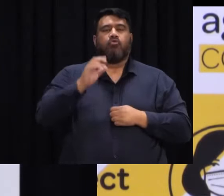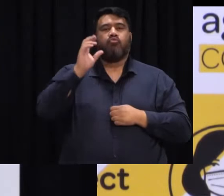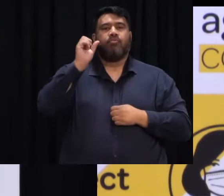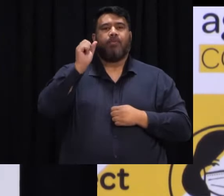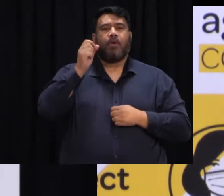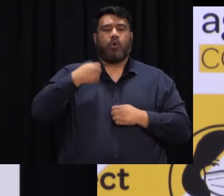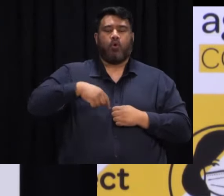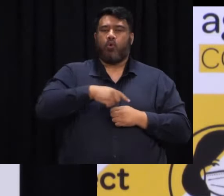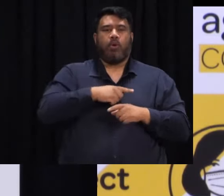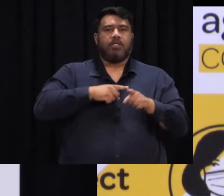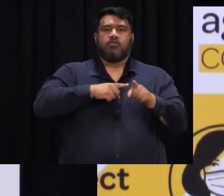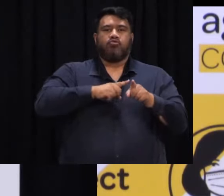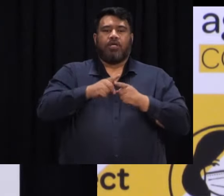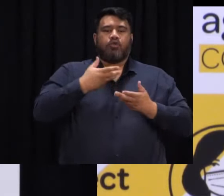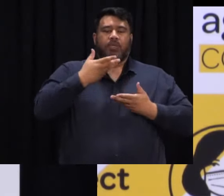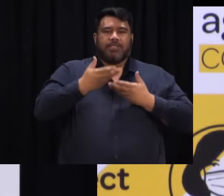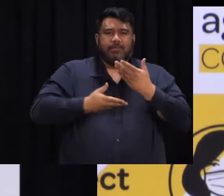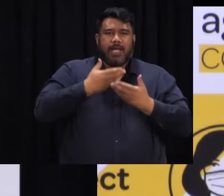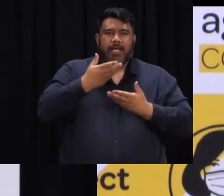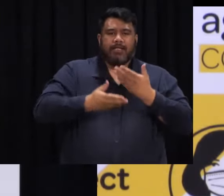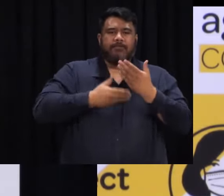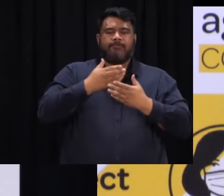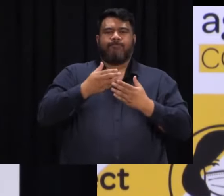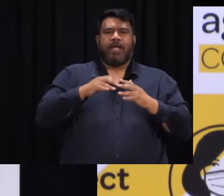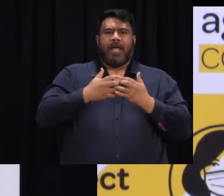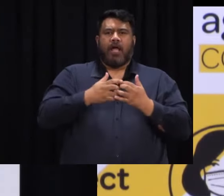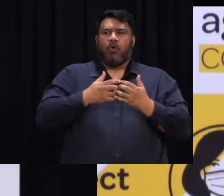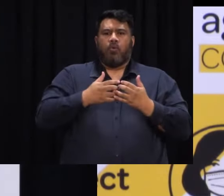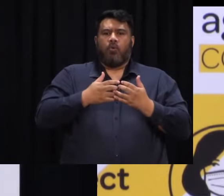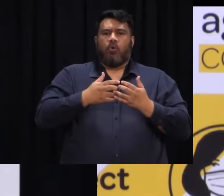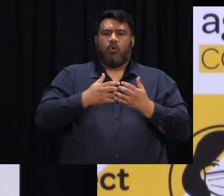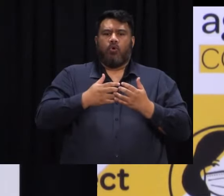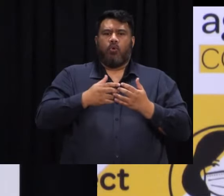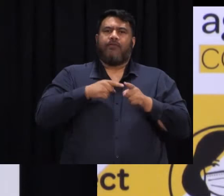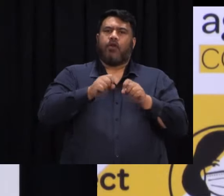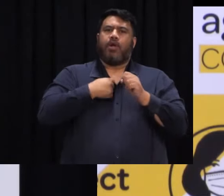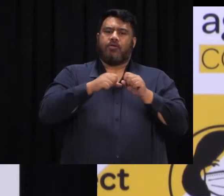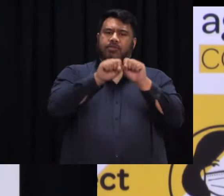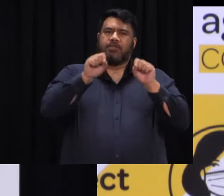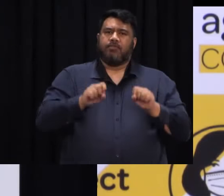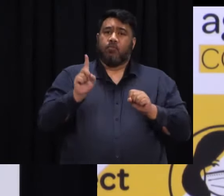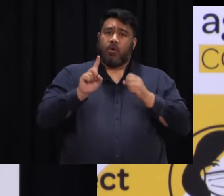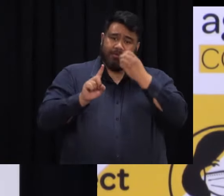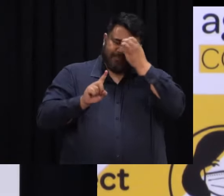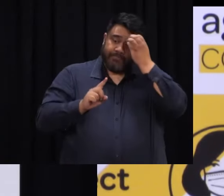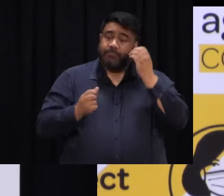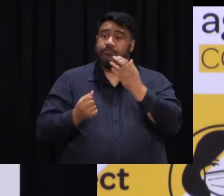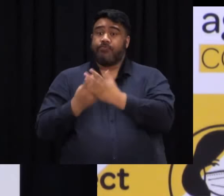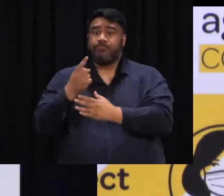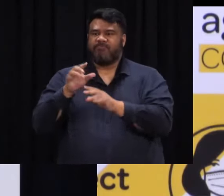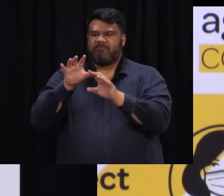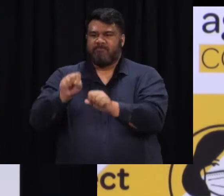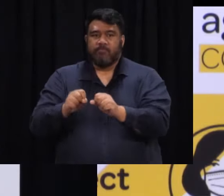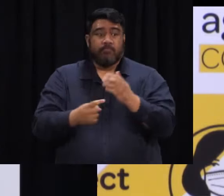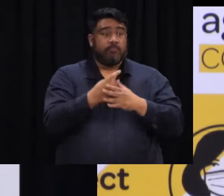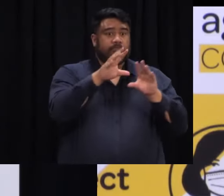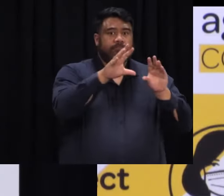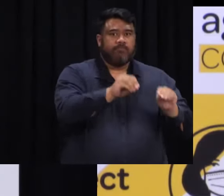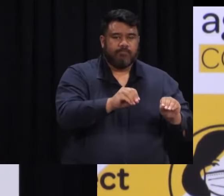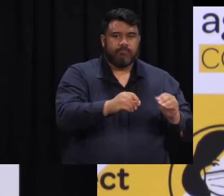containment. That's always been the description down the side of the alert level 2 framework. We would want a level of comfort that we